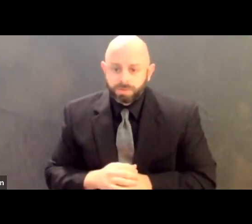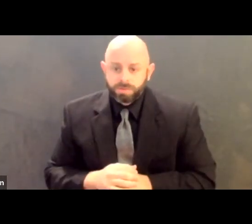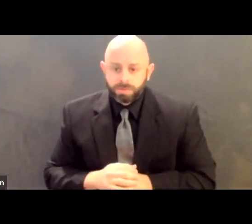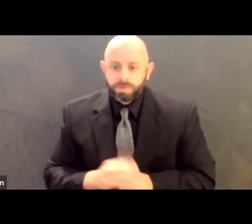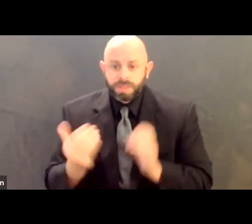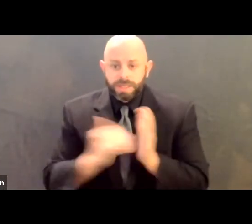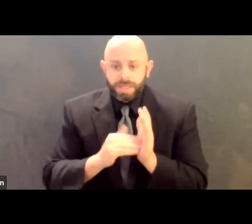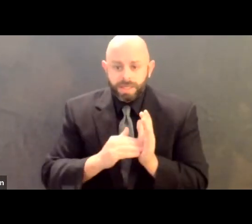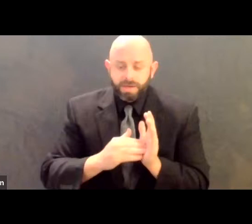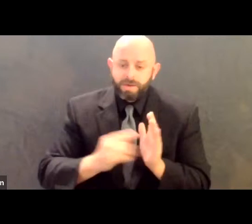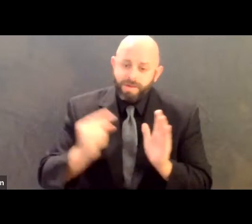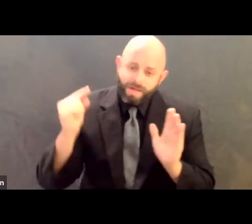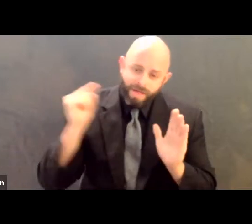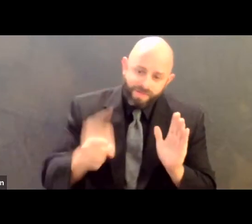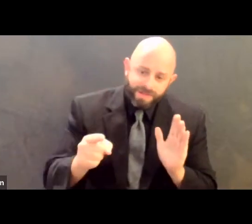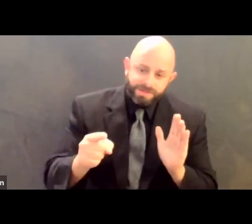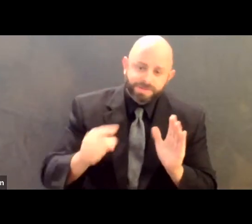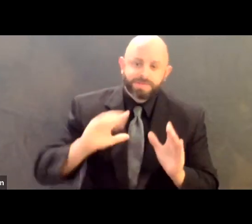going forward.